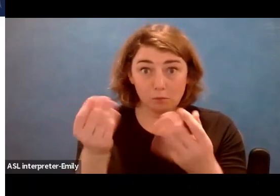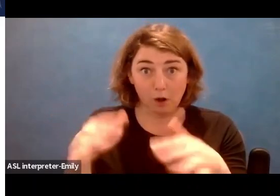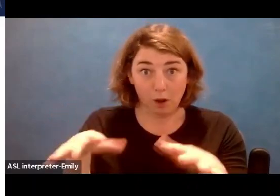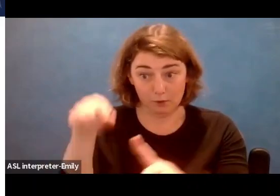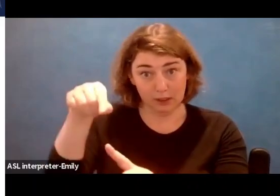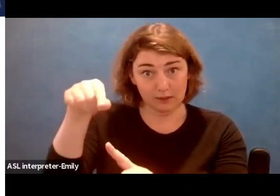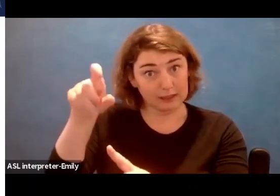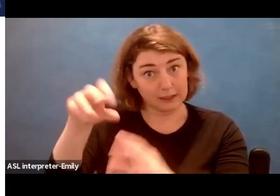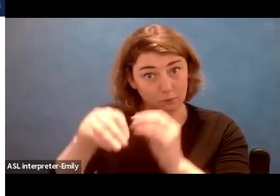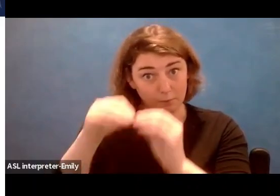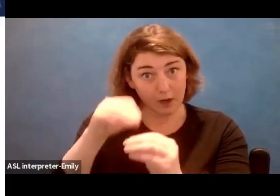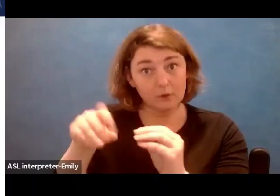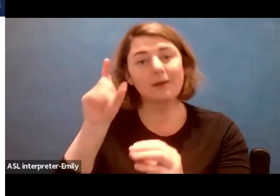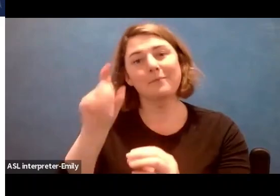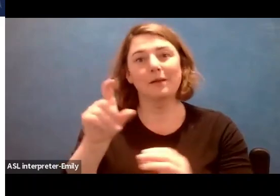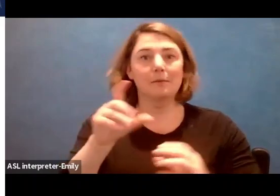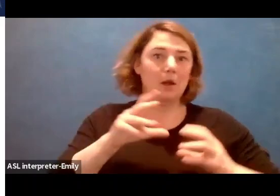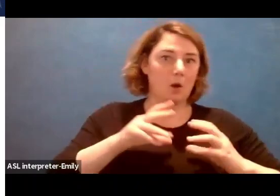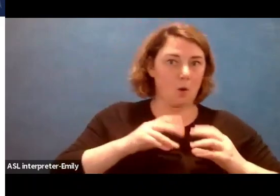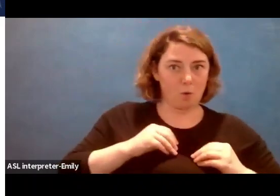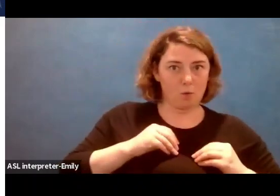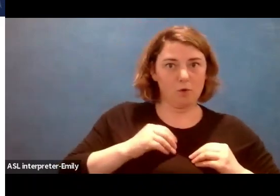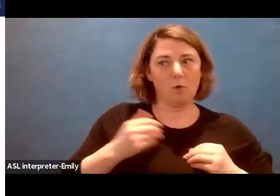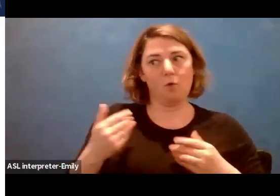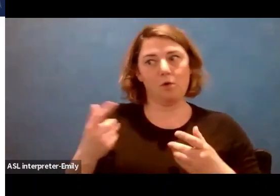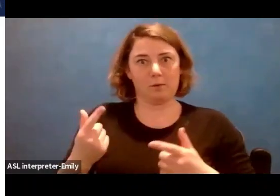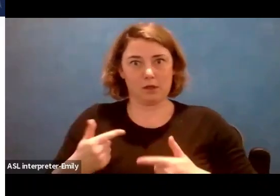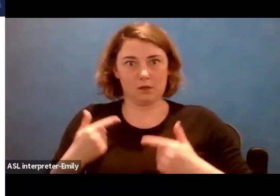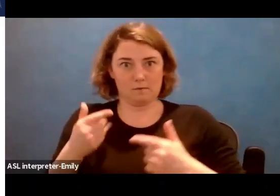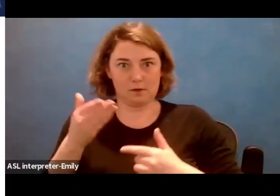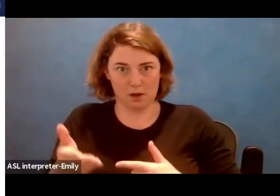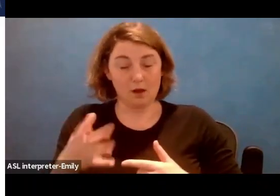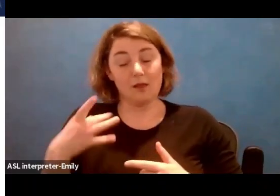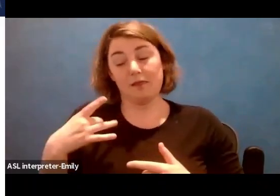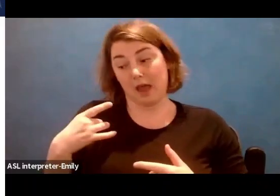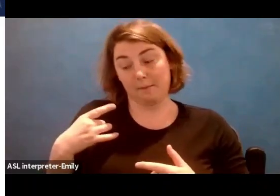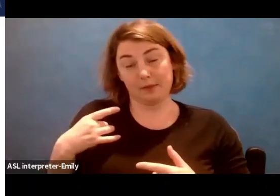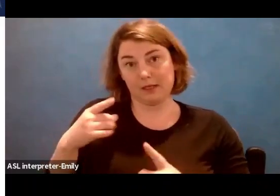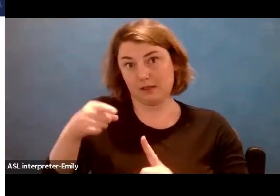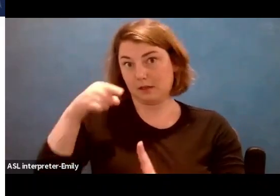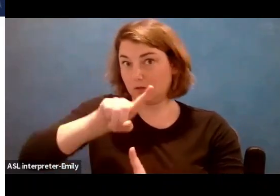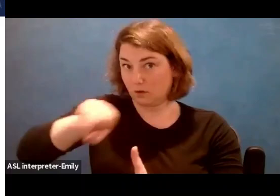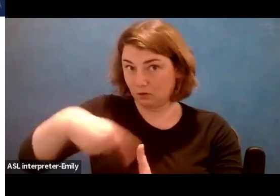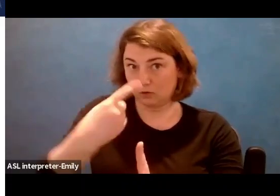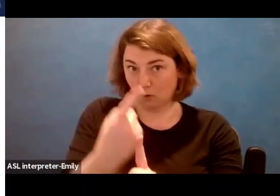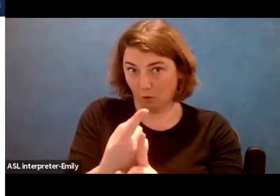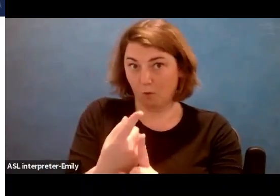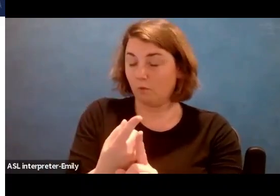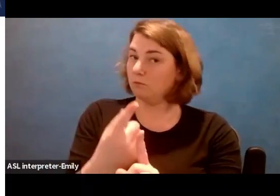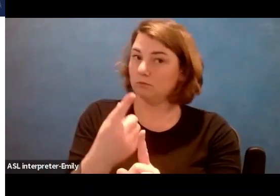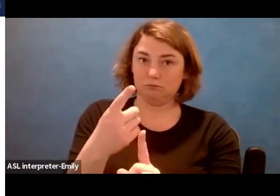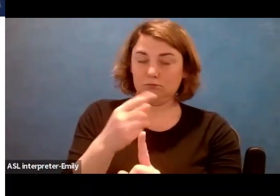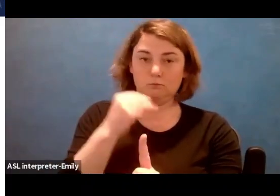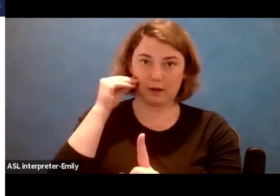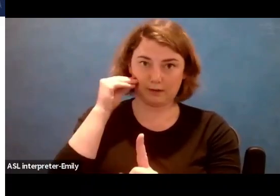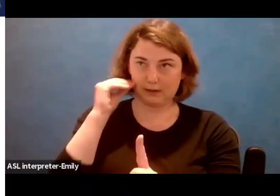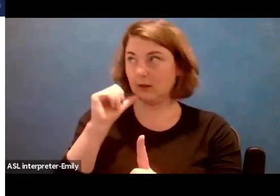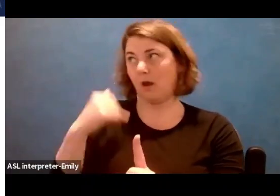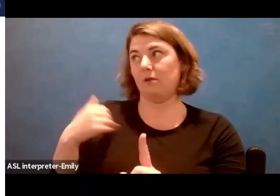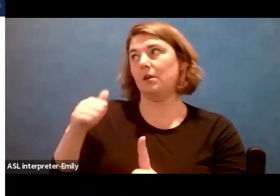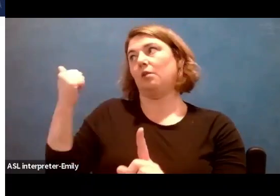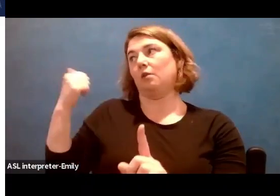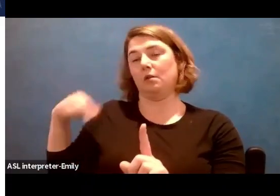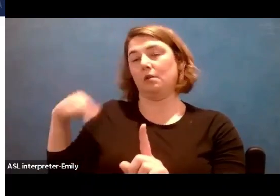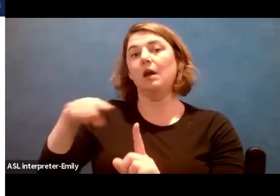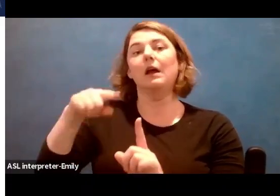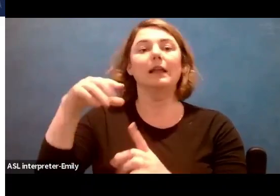of repairs must be owner occupied, and the applicant's sole and primary residence, and be located in an eligible